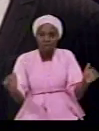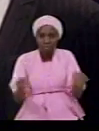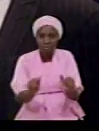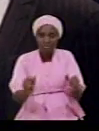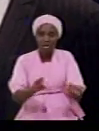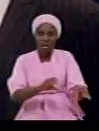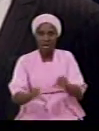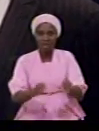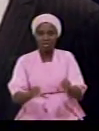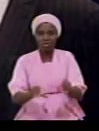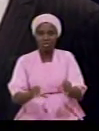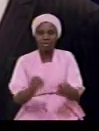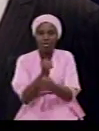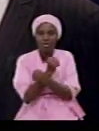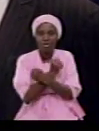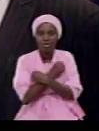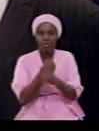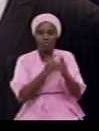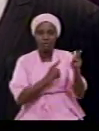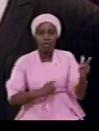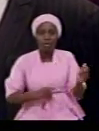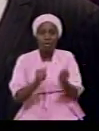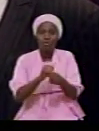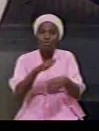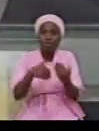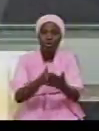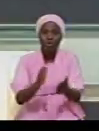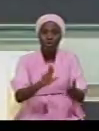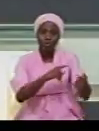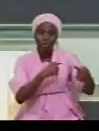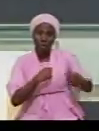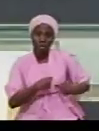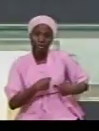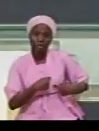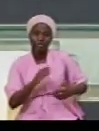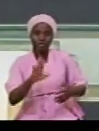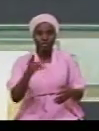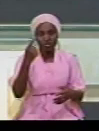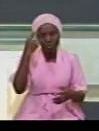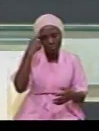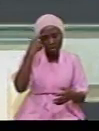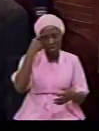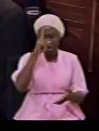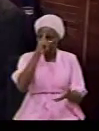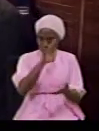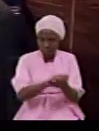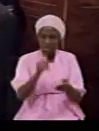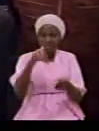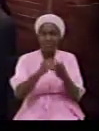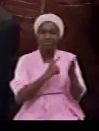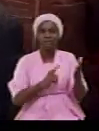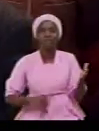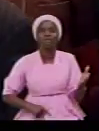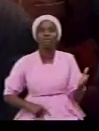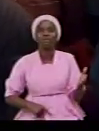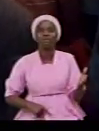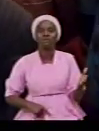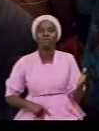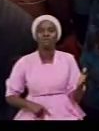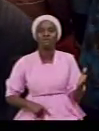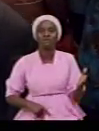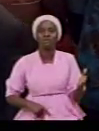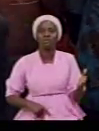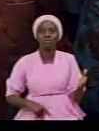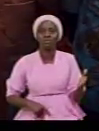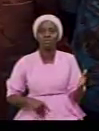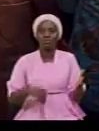action. You love the Lord with all your heart, all your soul, and all your mind. Believe in the Lord. You'll be